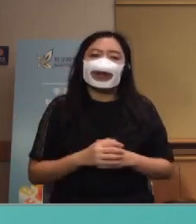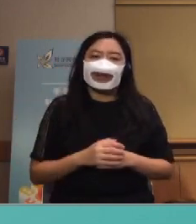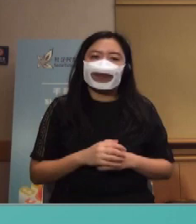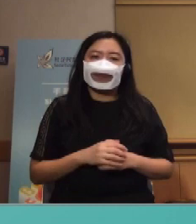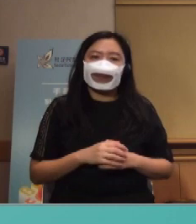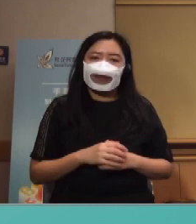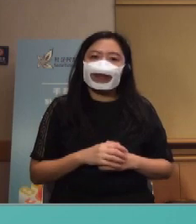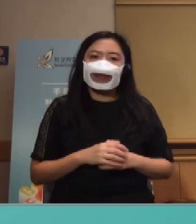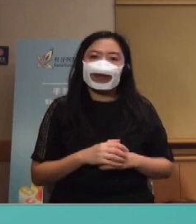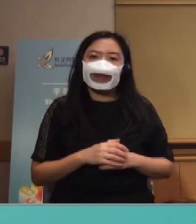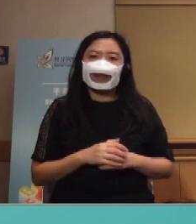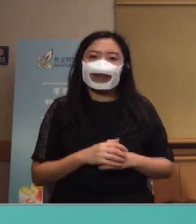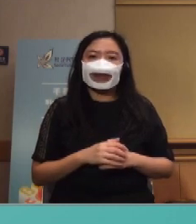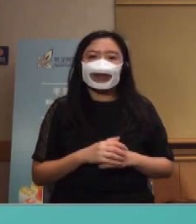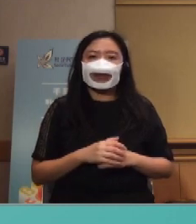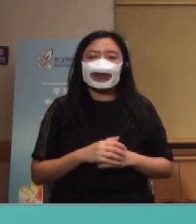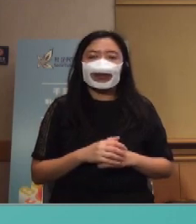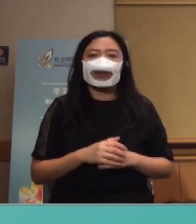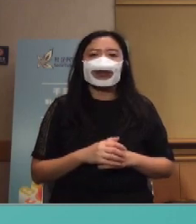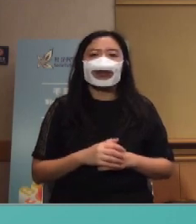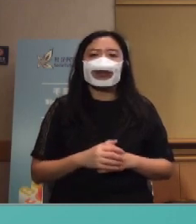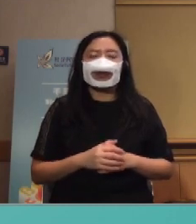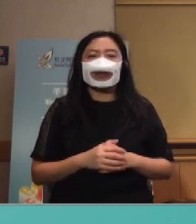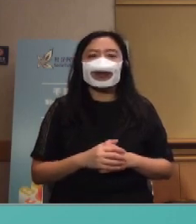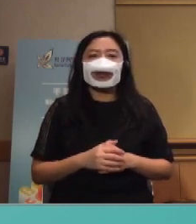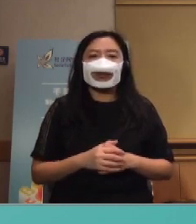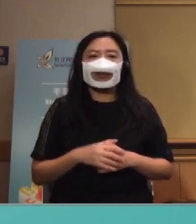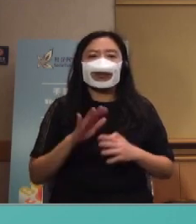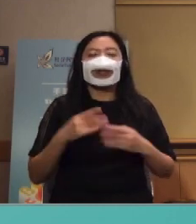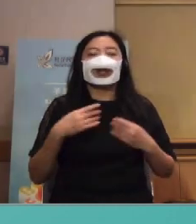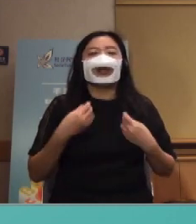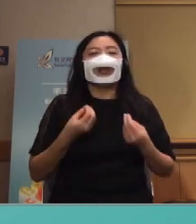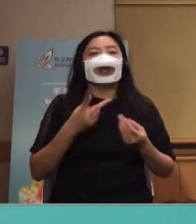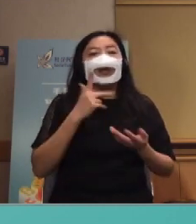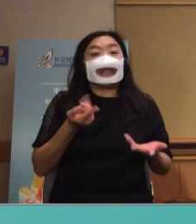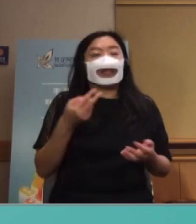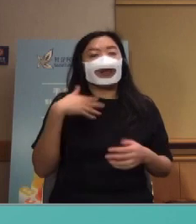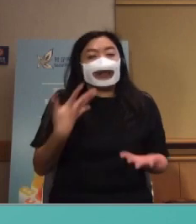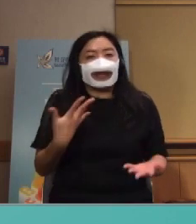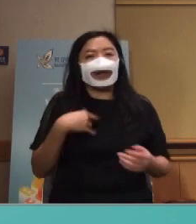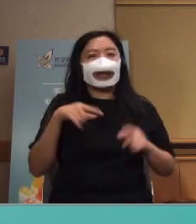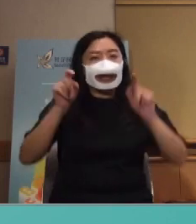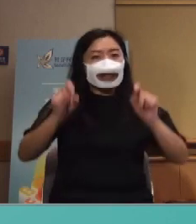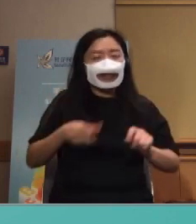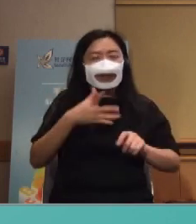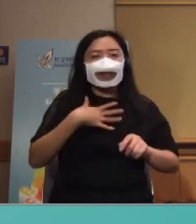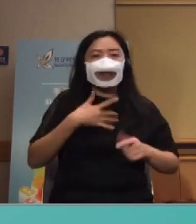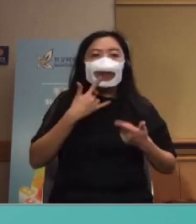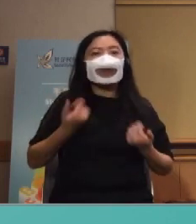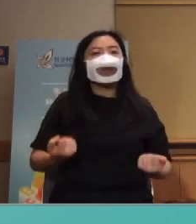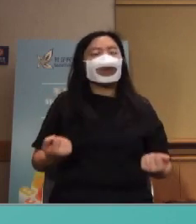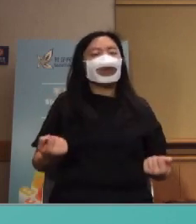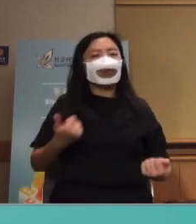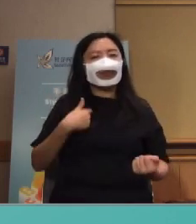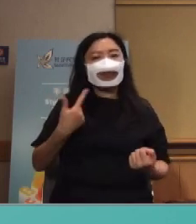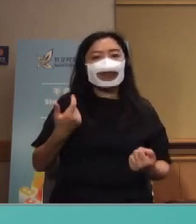making things easy and everything else, and I kind of want to go back to creating the green future, right? I think the limitations really is just, it's lack